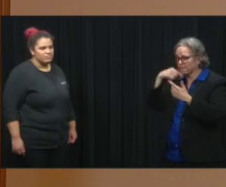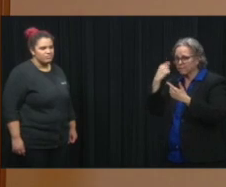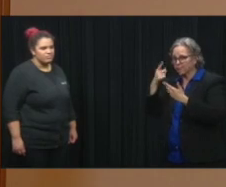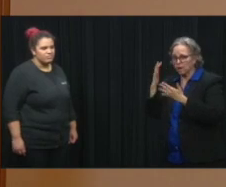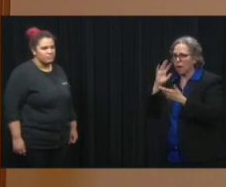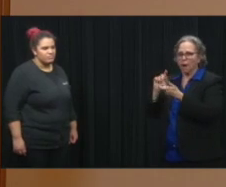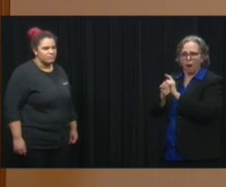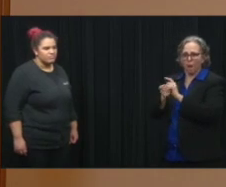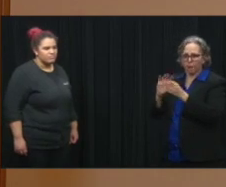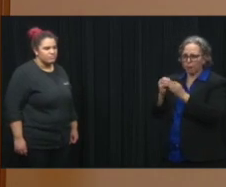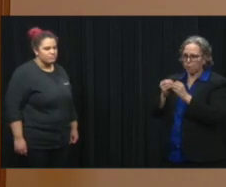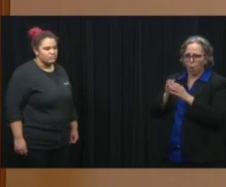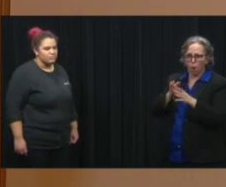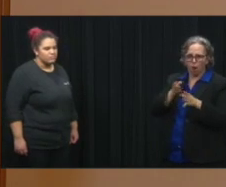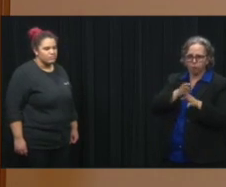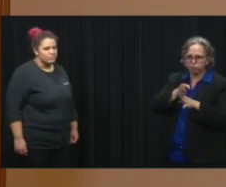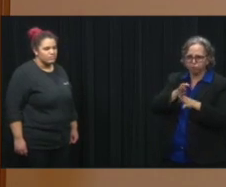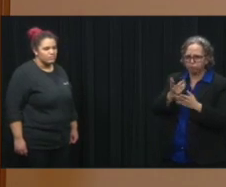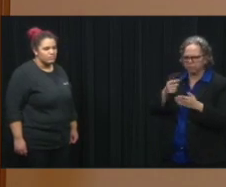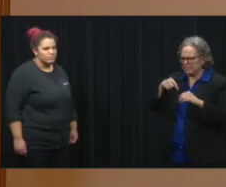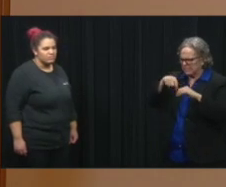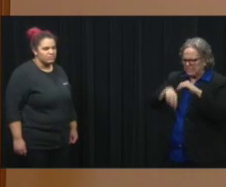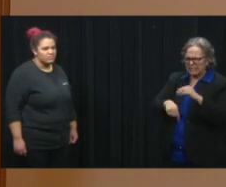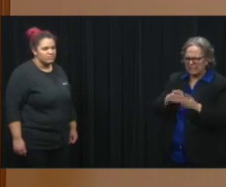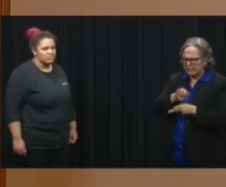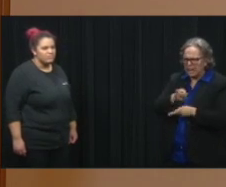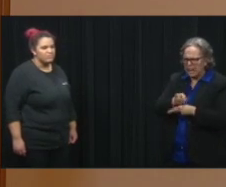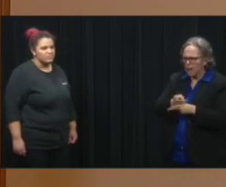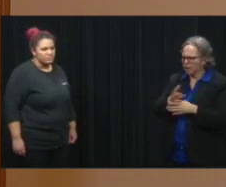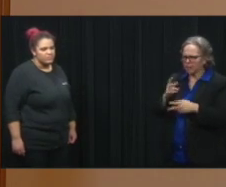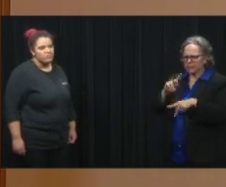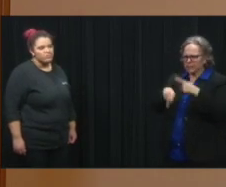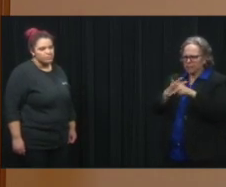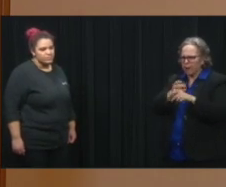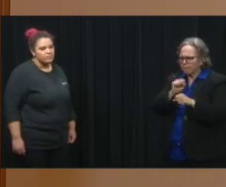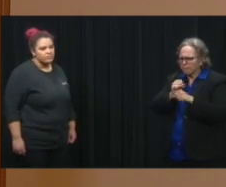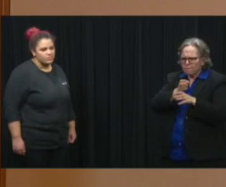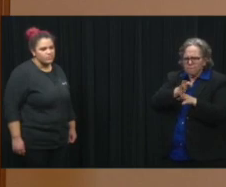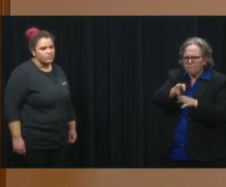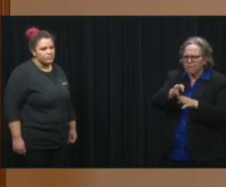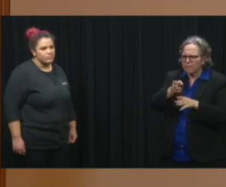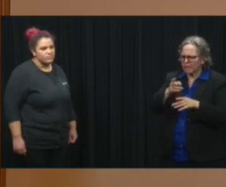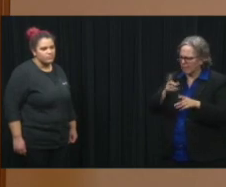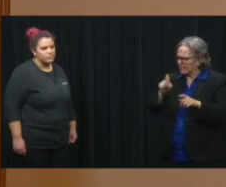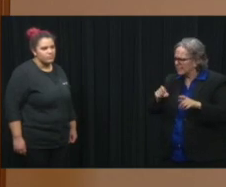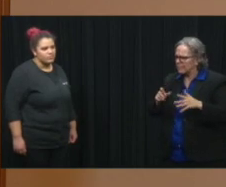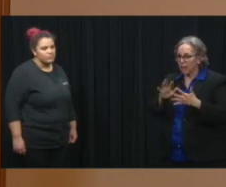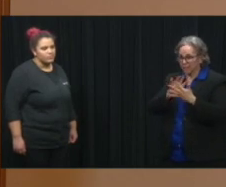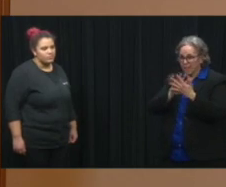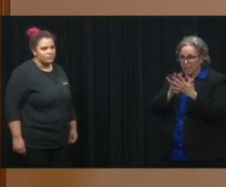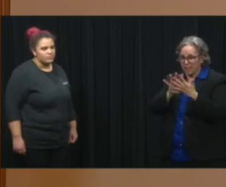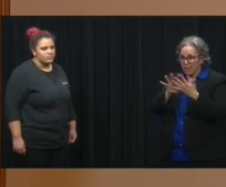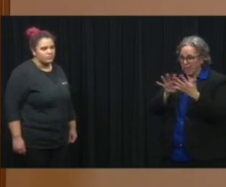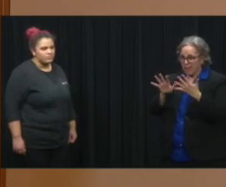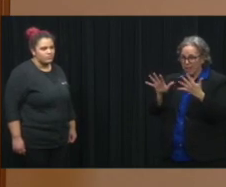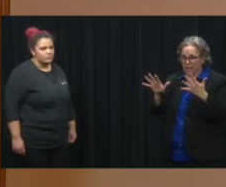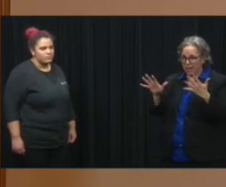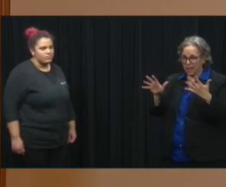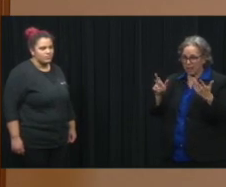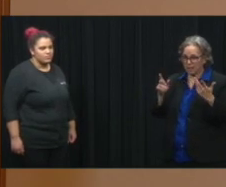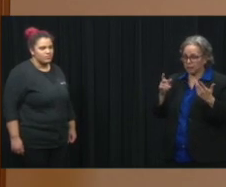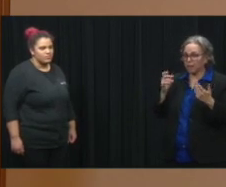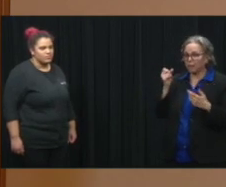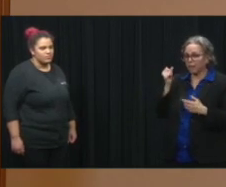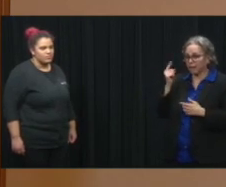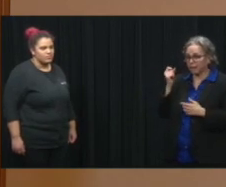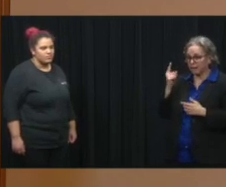have more kind of details to share with you, but we're looking at that. Meanwhile, we're looking at waiving some of the licensure